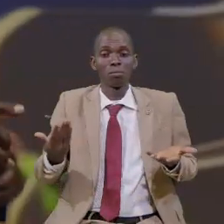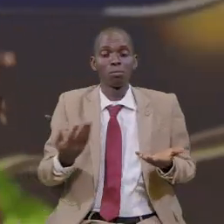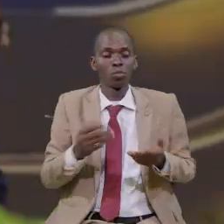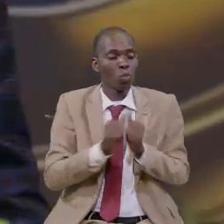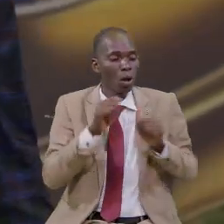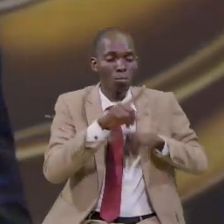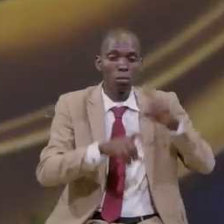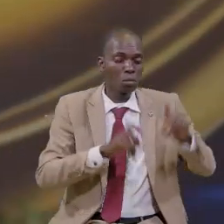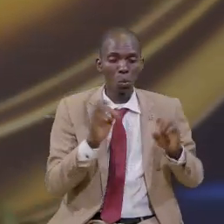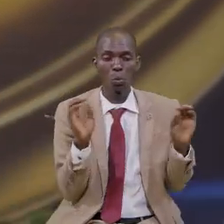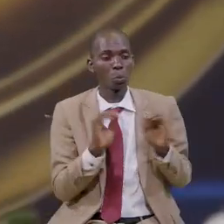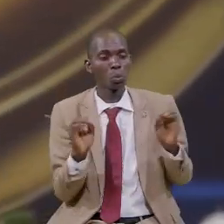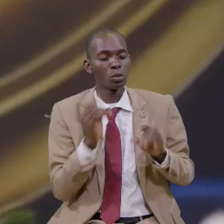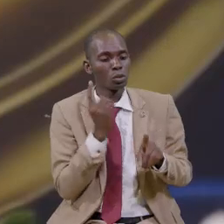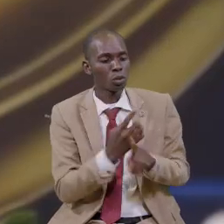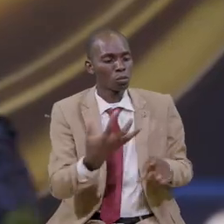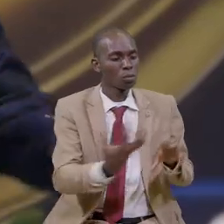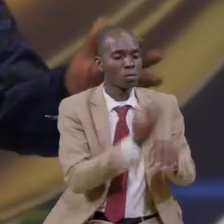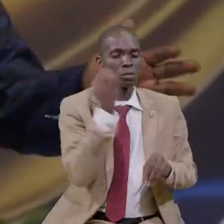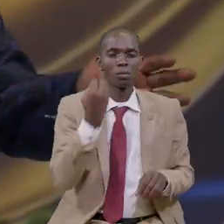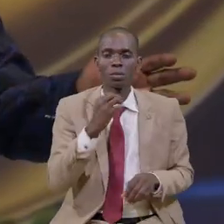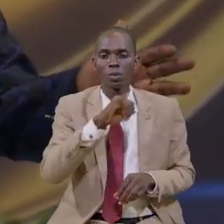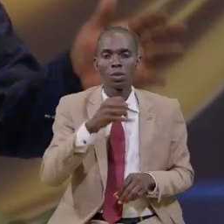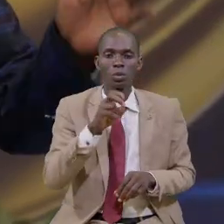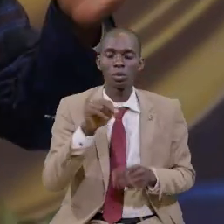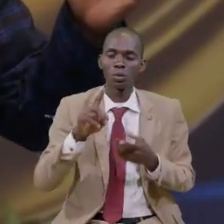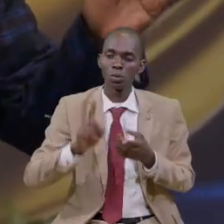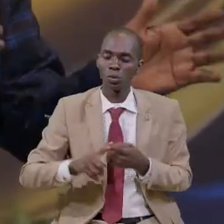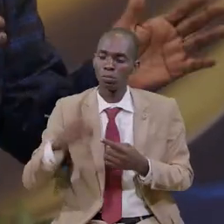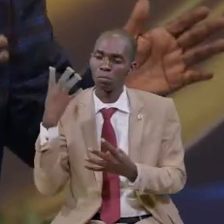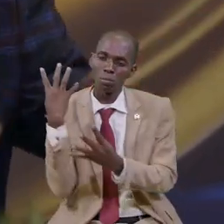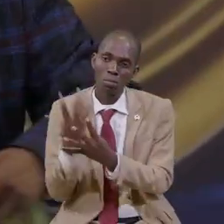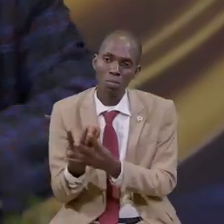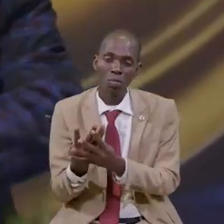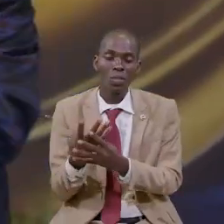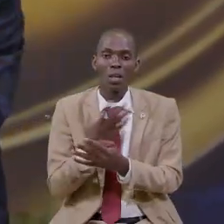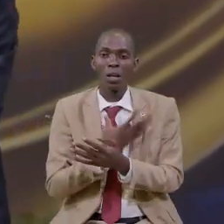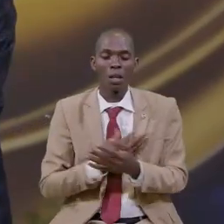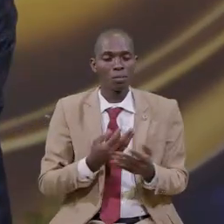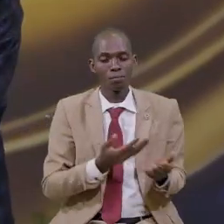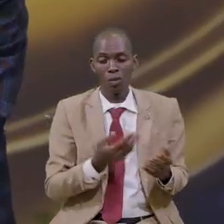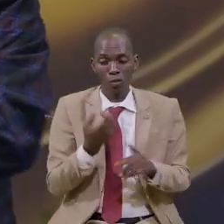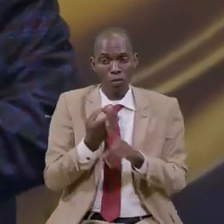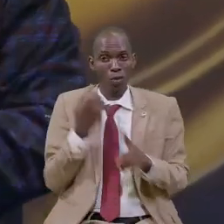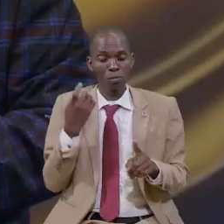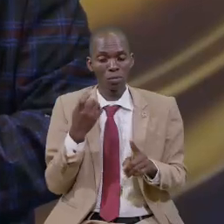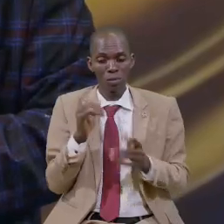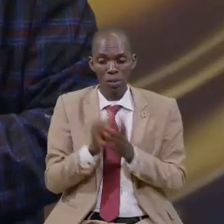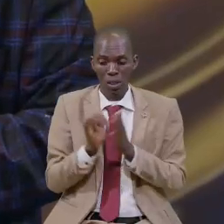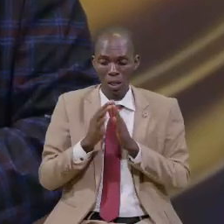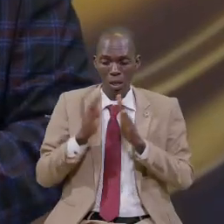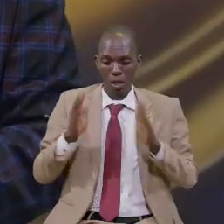question all that pass from the place of Potiphar to the prison in